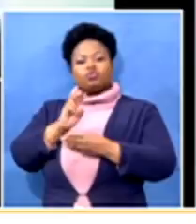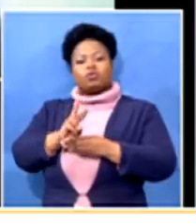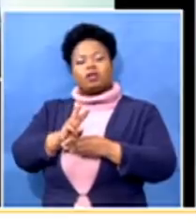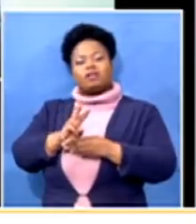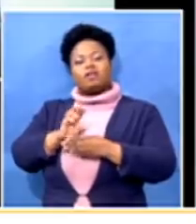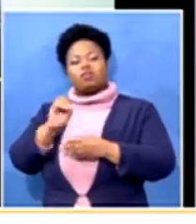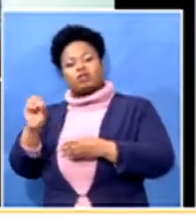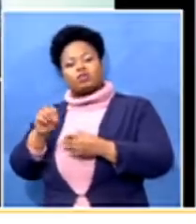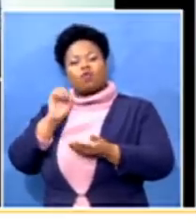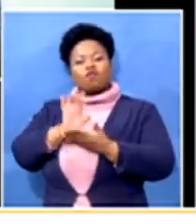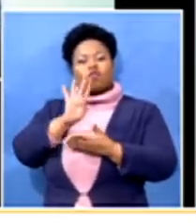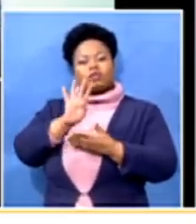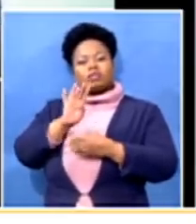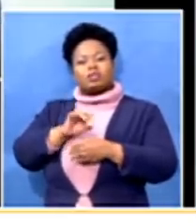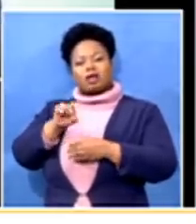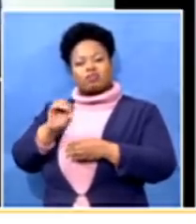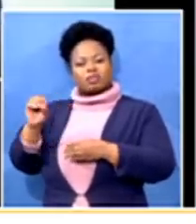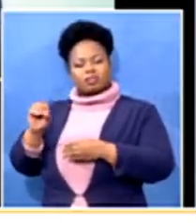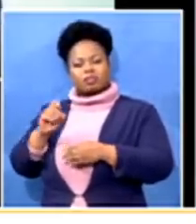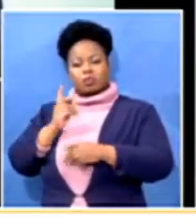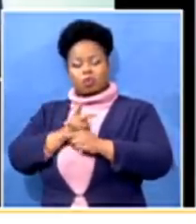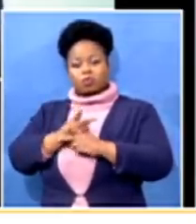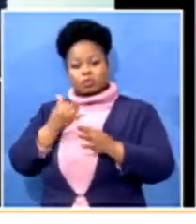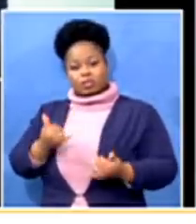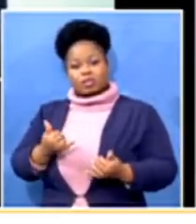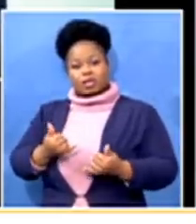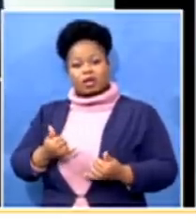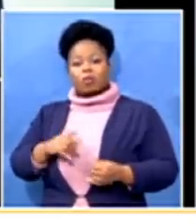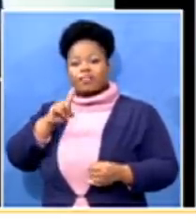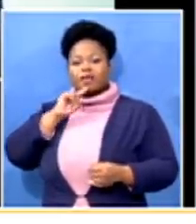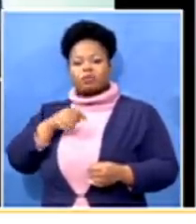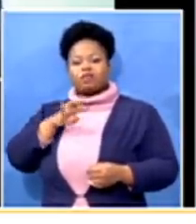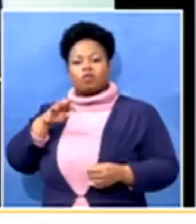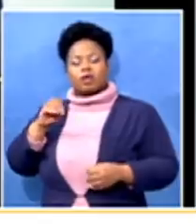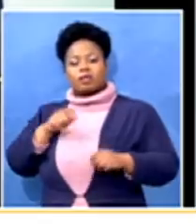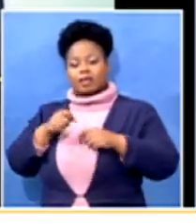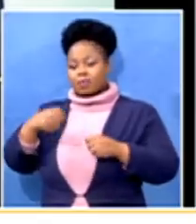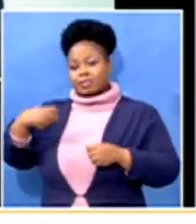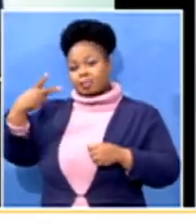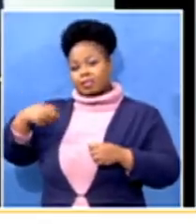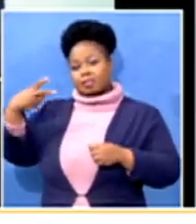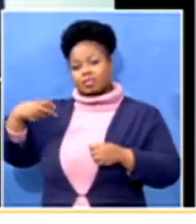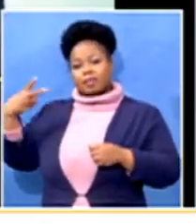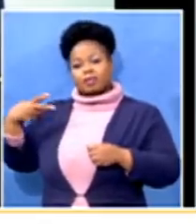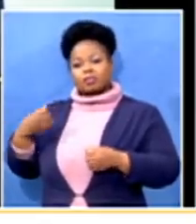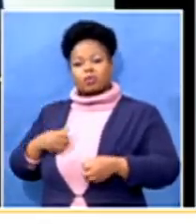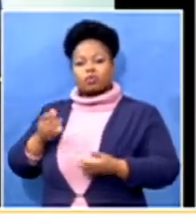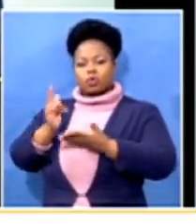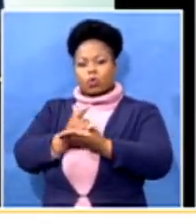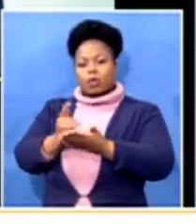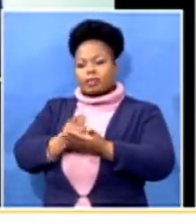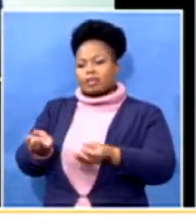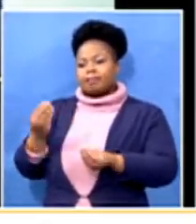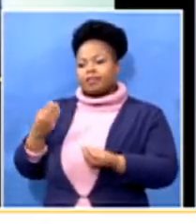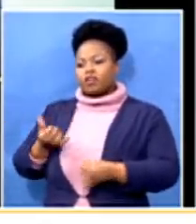1,400 calls per day, wow. As well as the number of SMSs that we're receiving have increased. The number of people chatting to us on WhatsApp asking for